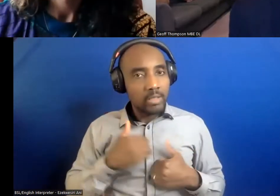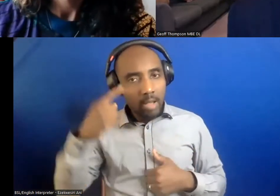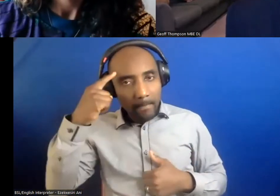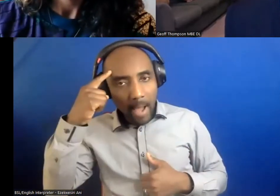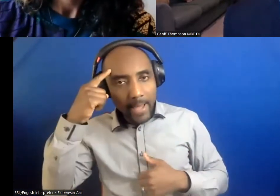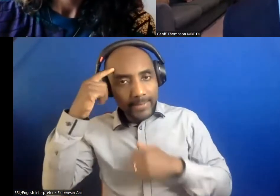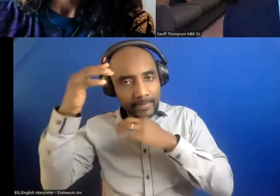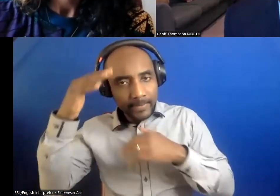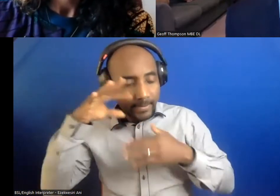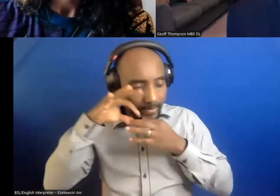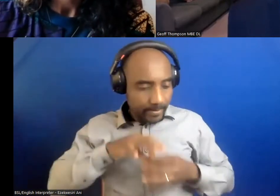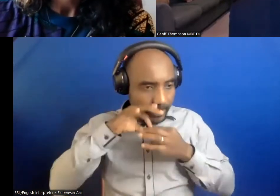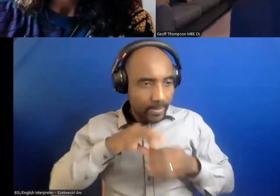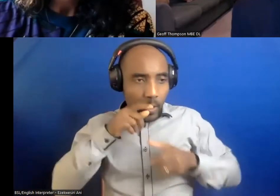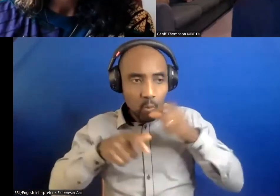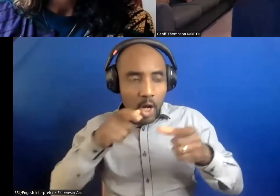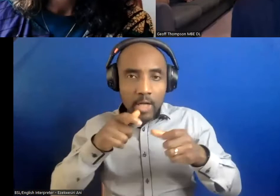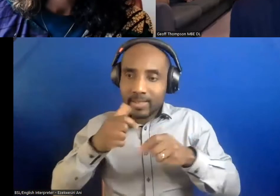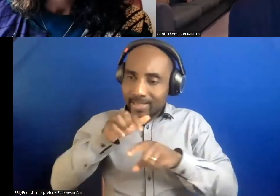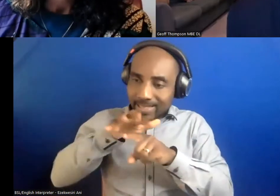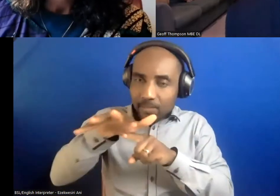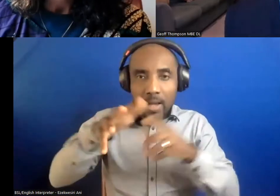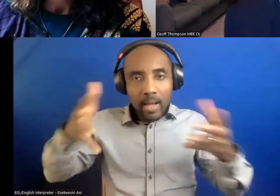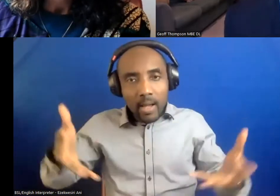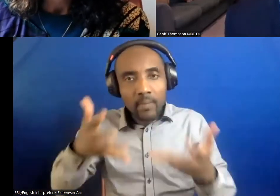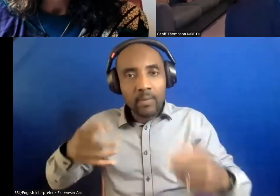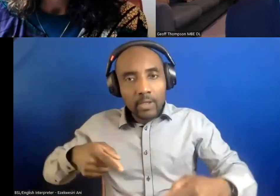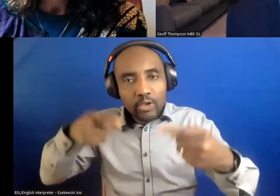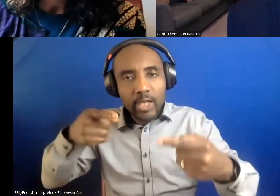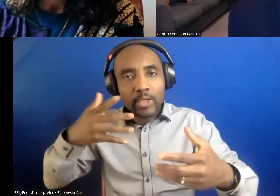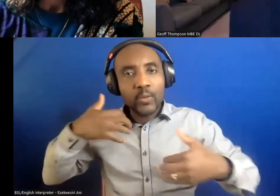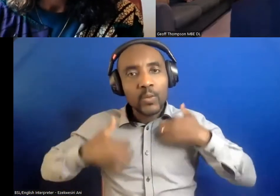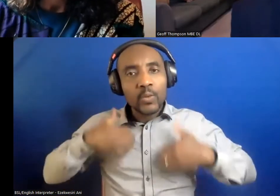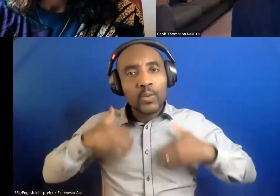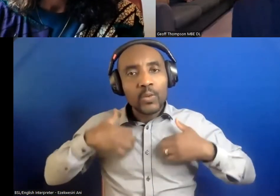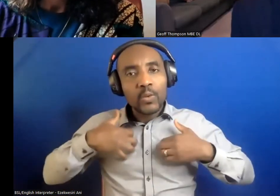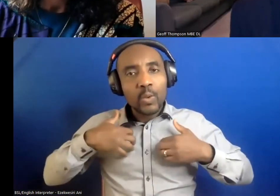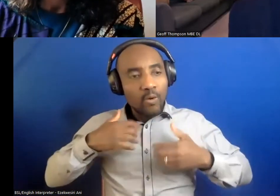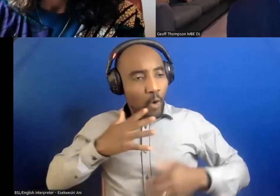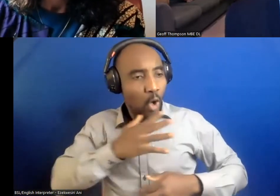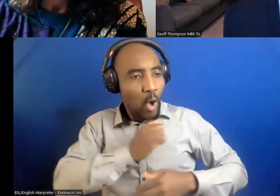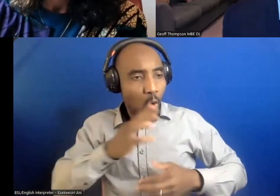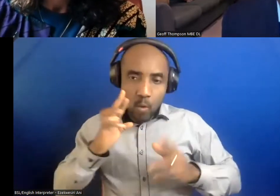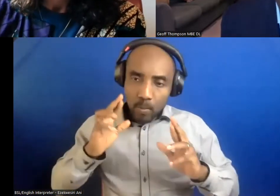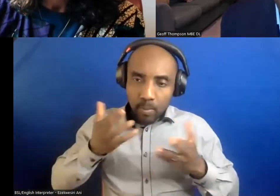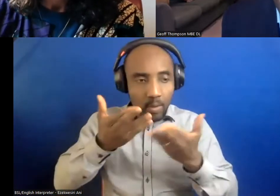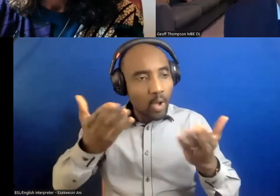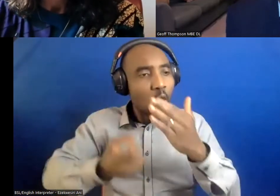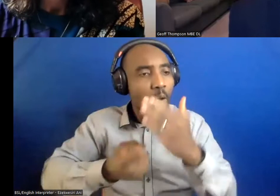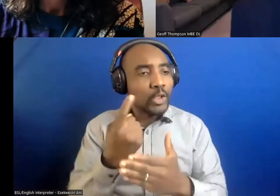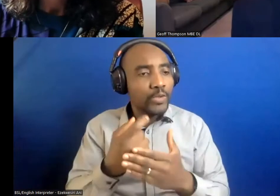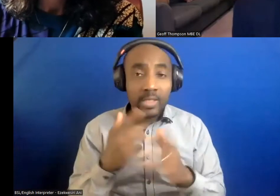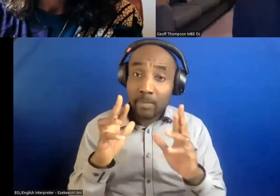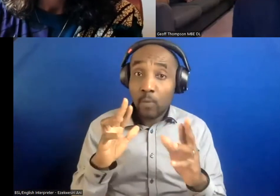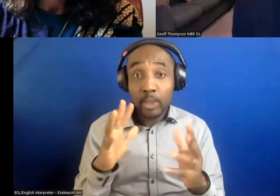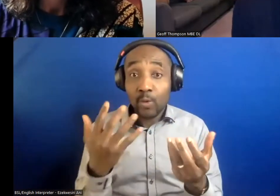will inspire, hopefully challenge and motivate what we still need to do to provide hope and opportunity. What I'm hoping you will accept our